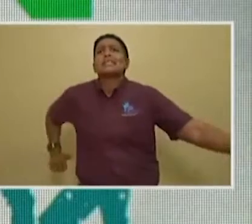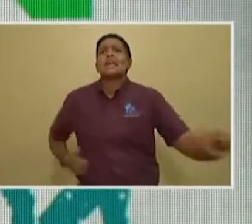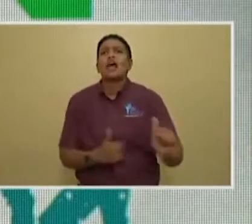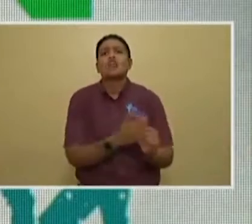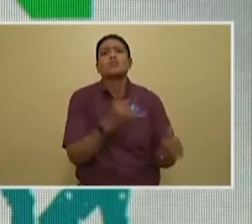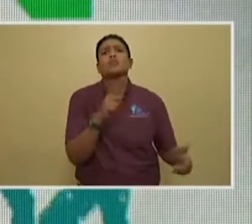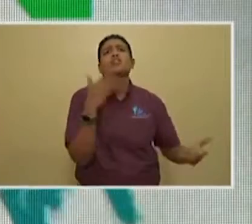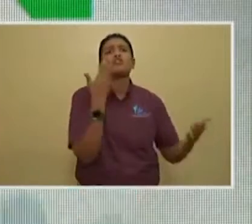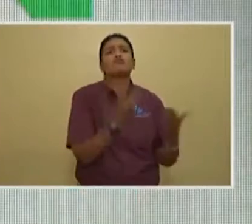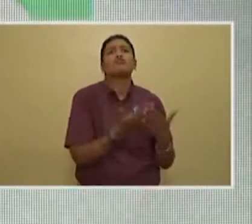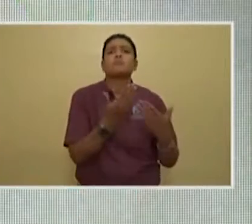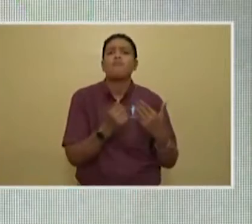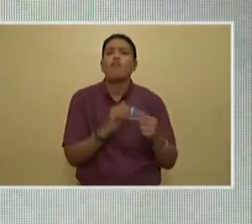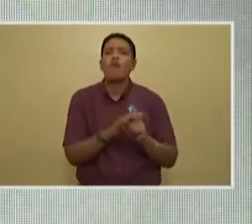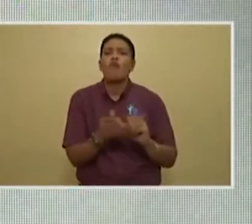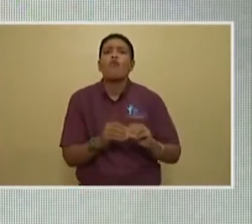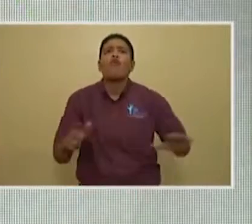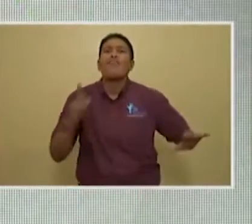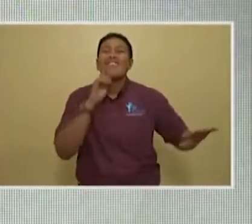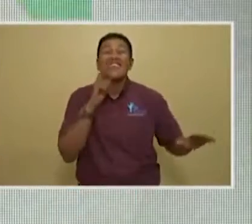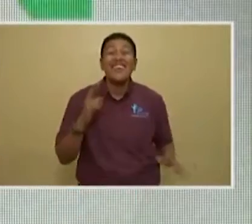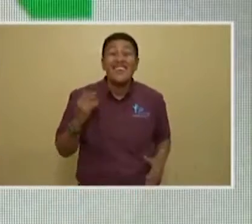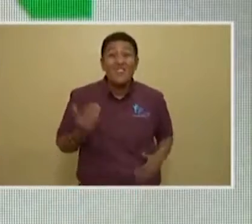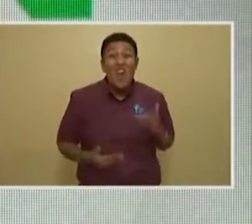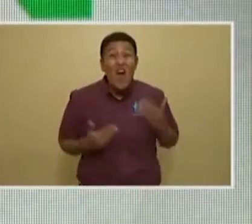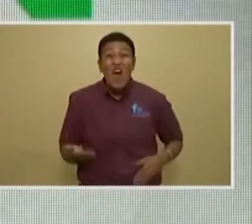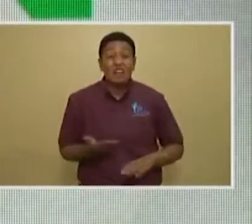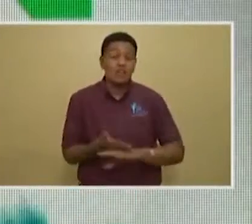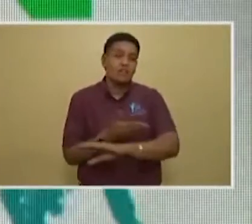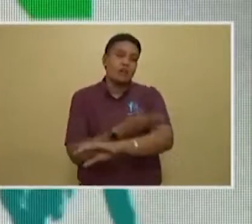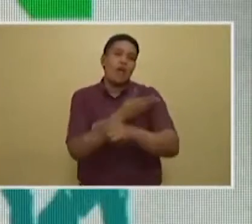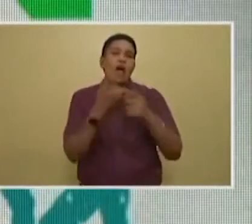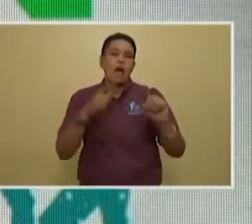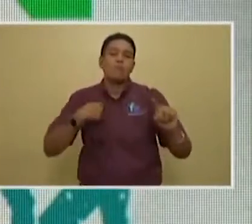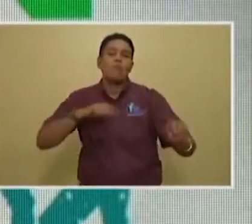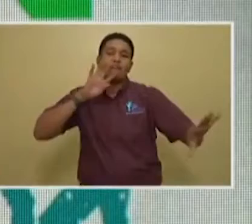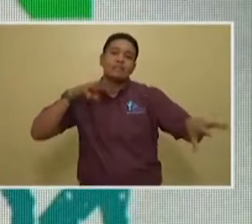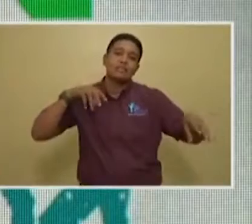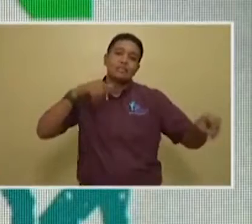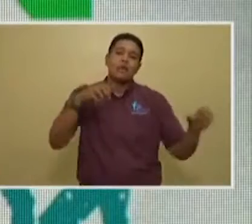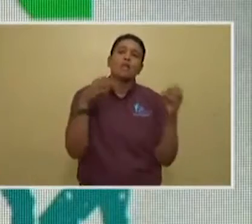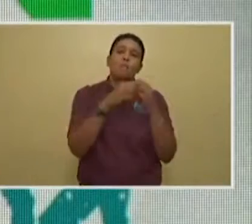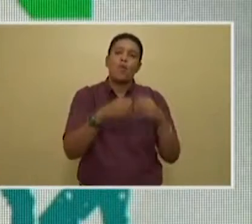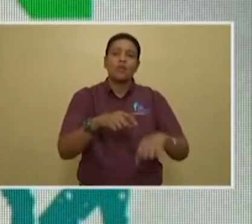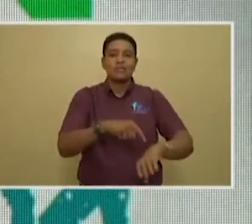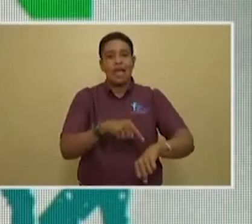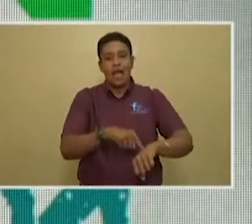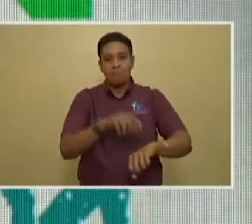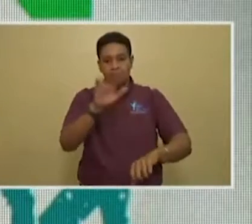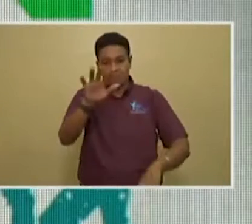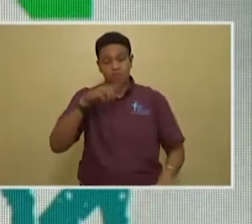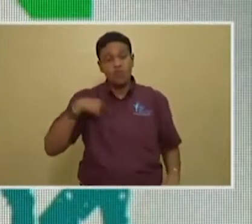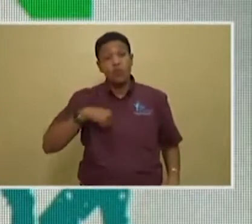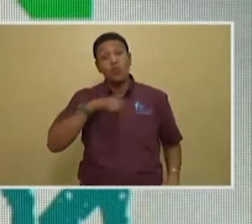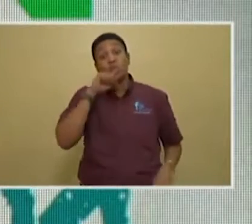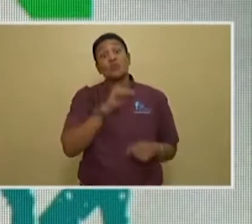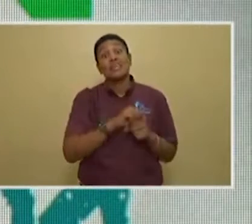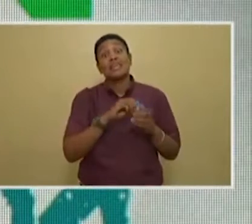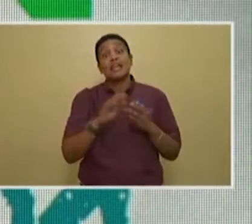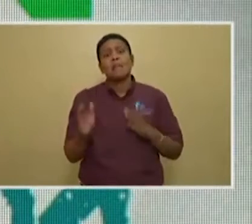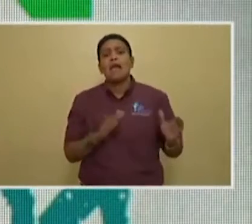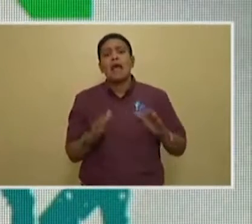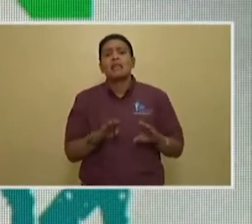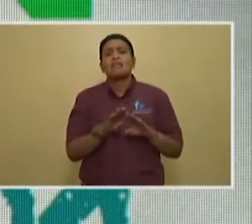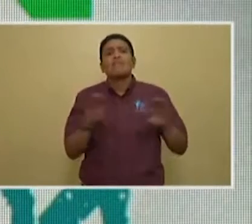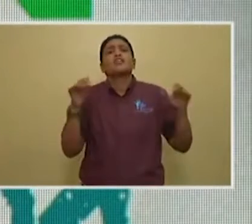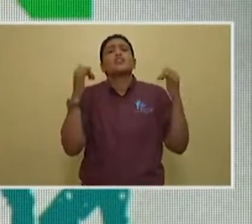were before the pandemic and to move them further, we have to spend more time. And so we are in the planning